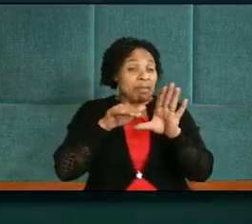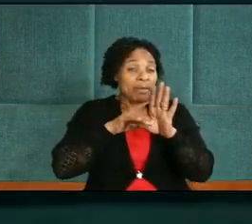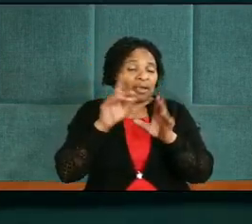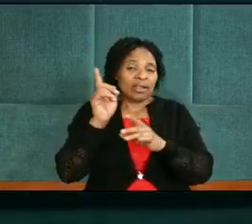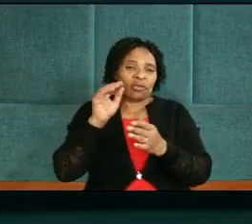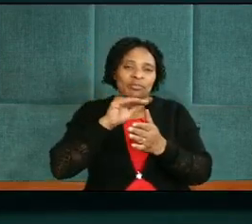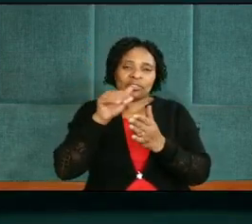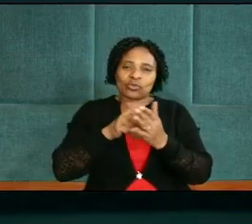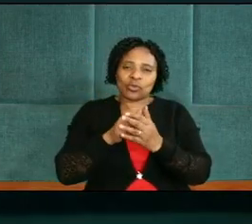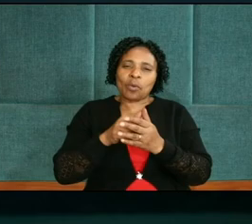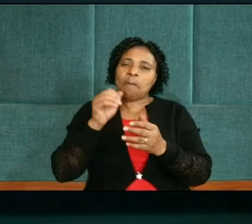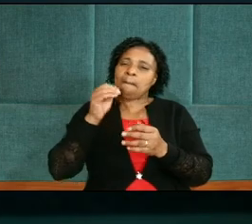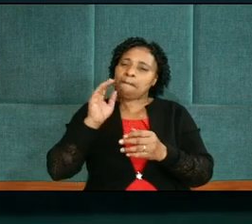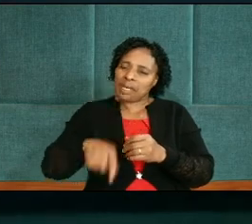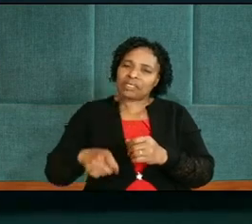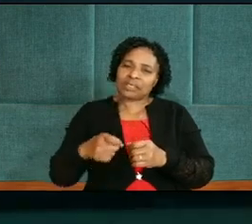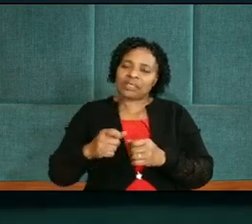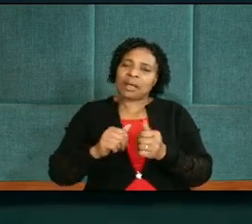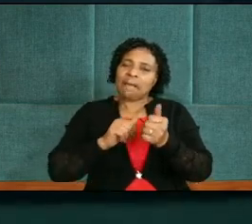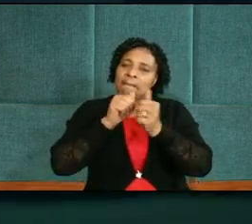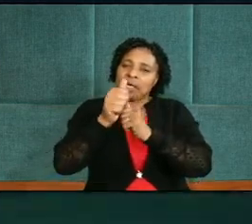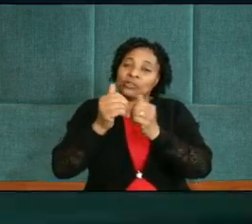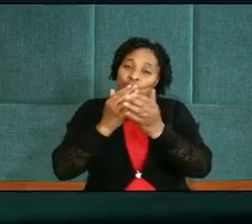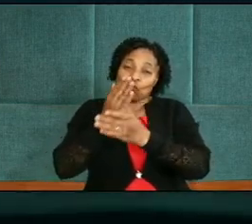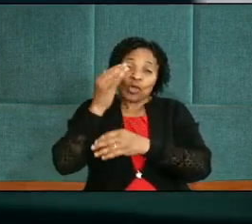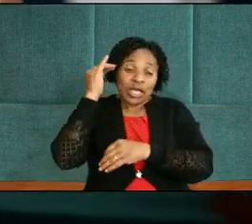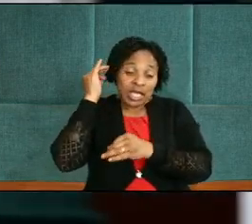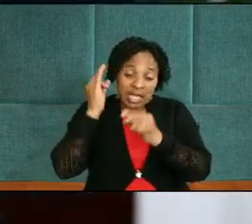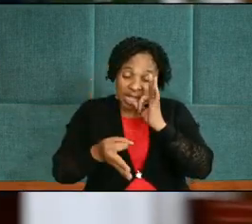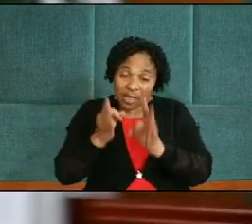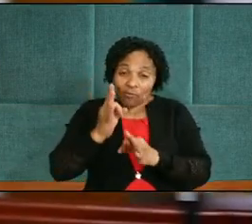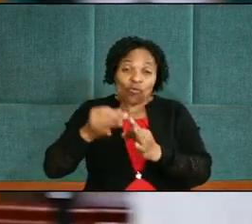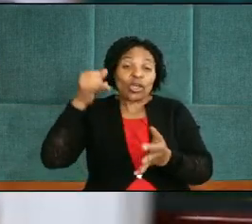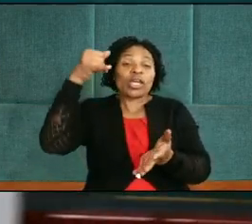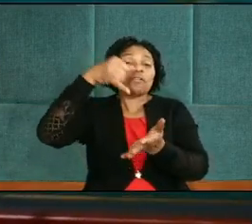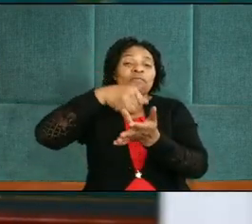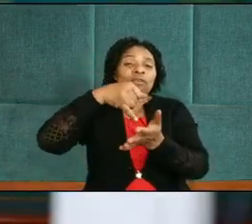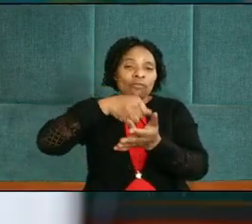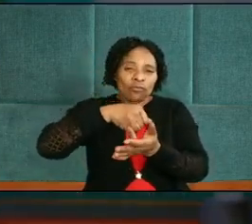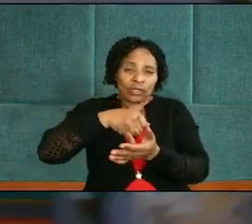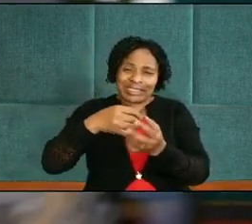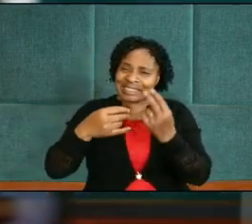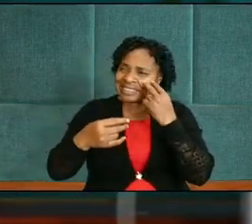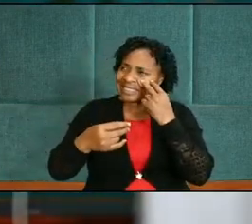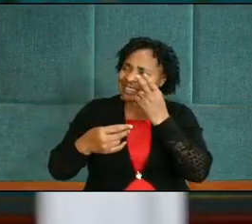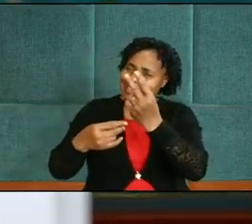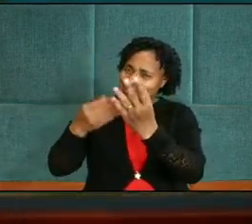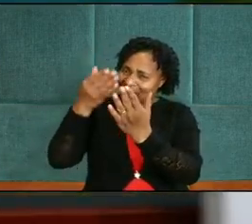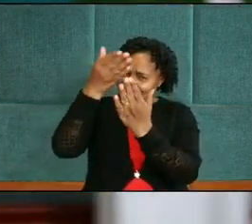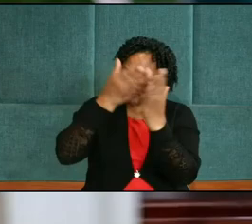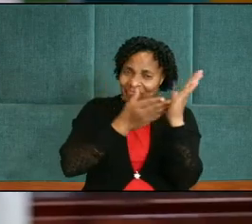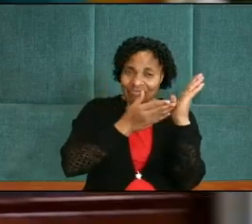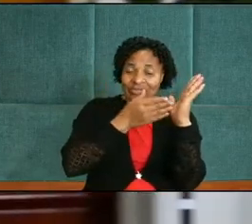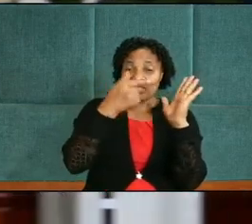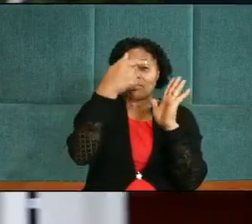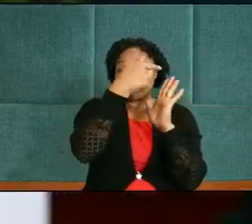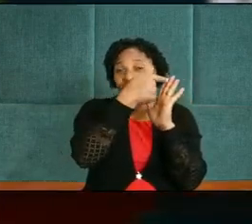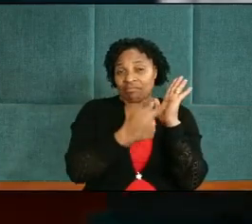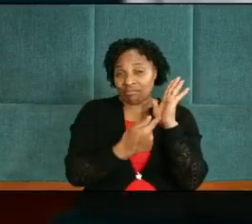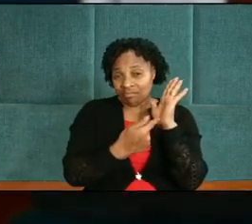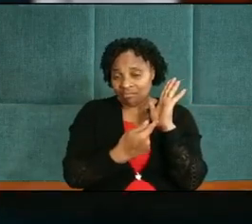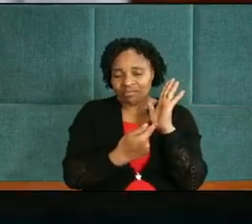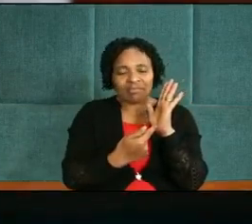to pass through. So if you are involved, if you are secretly involved in these